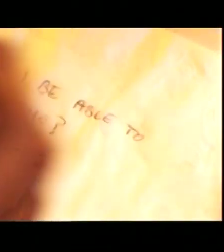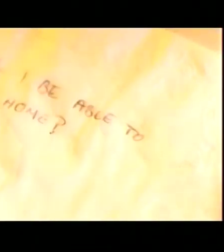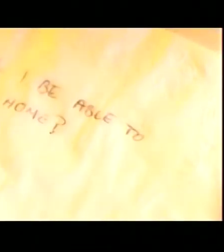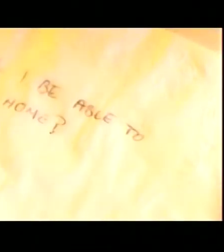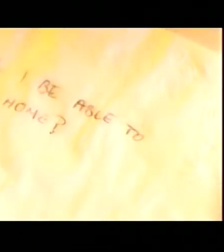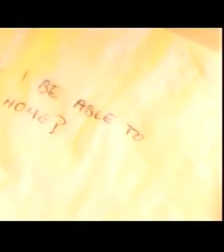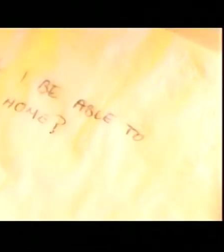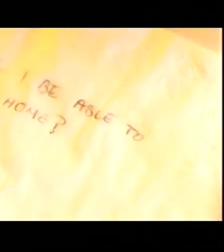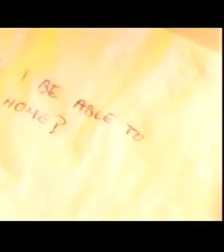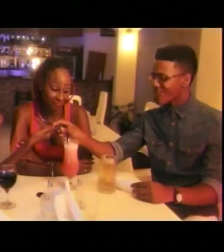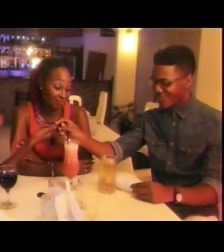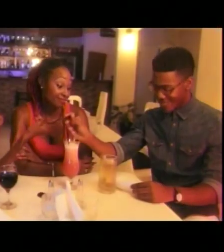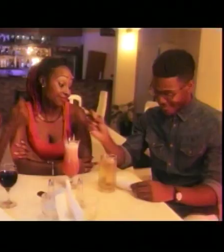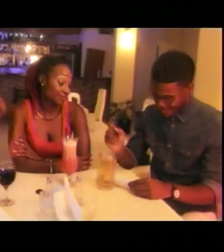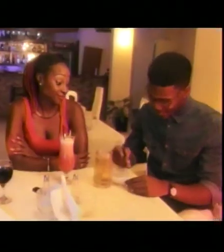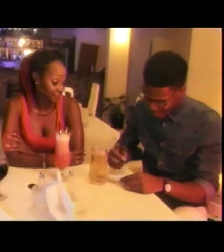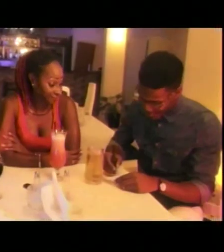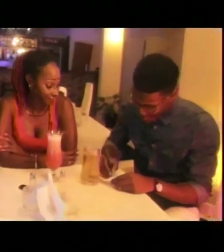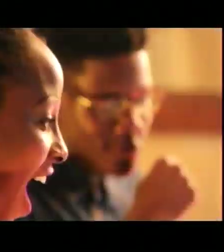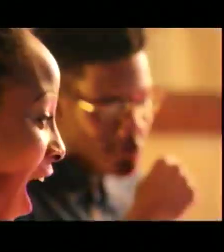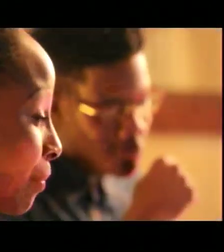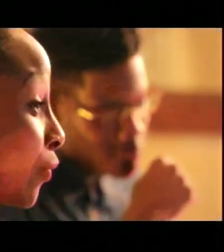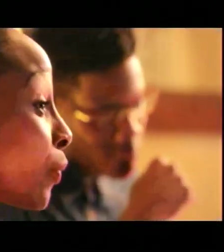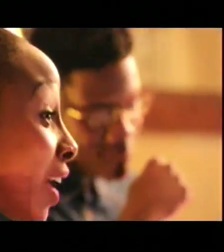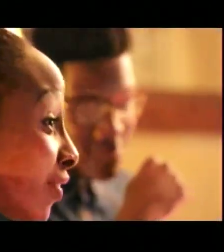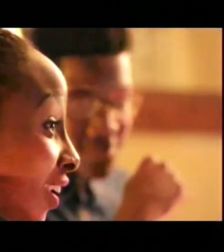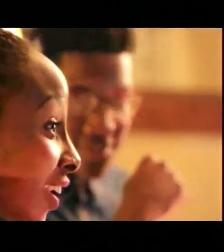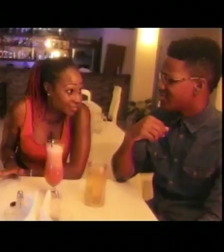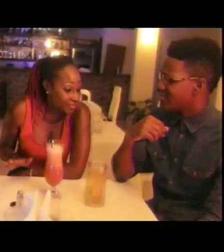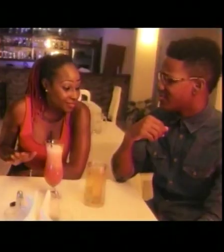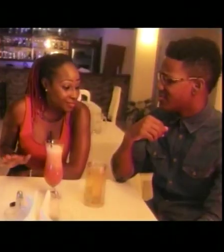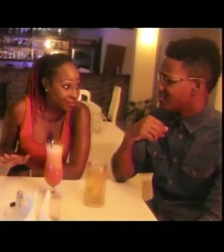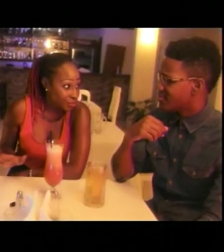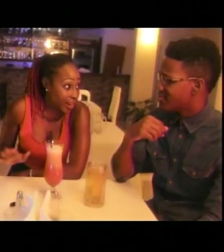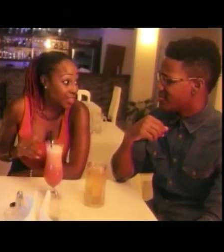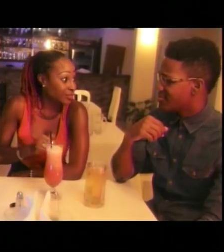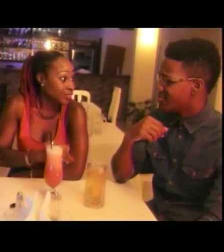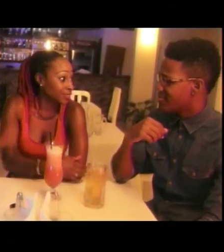I want you to write a question on a napkin. And before we leave here, try to